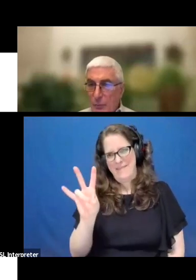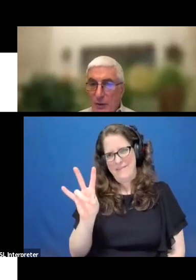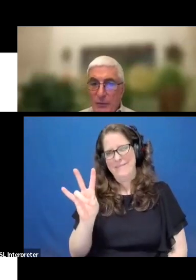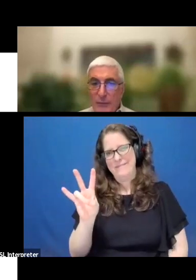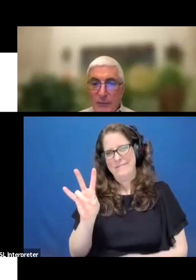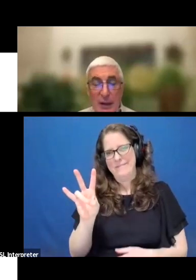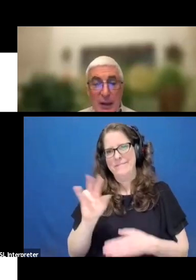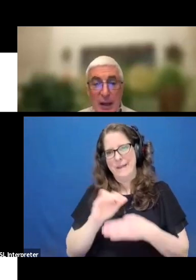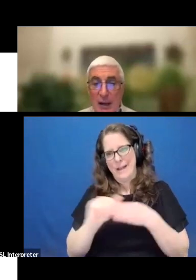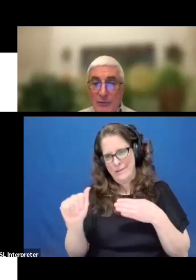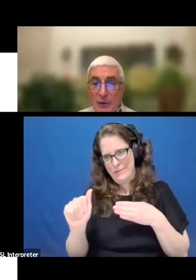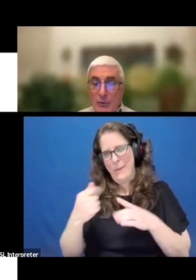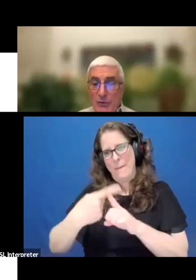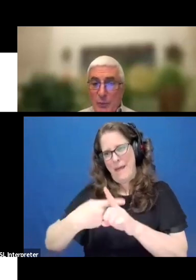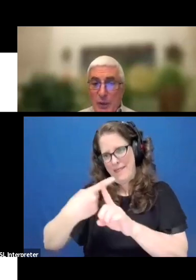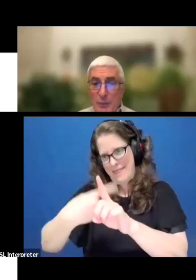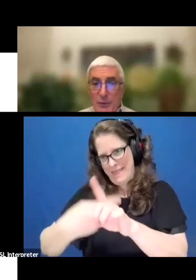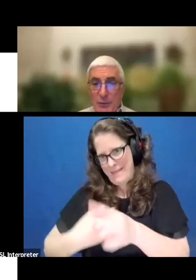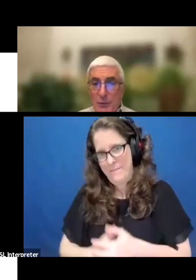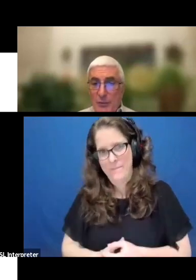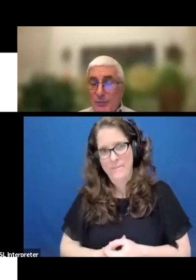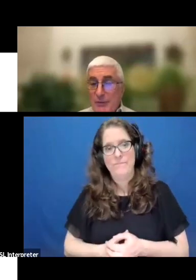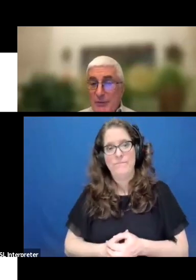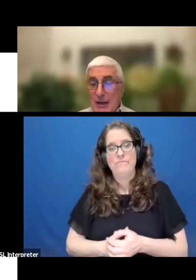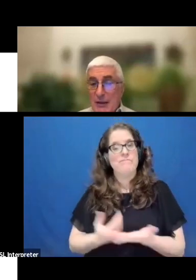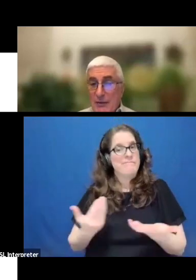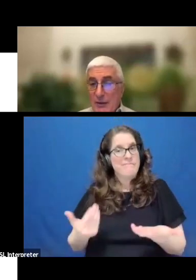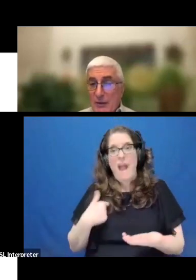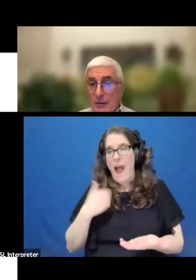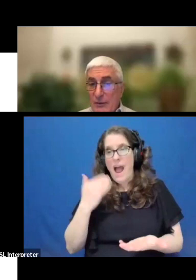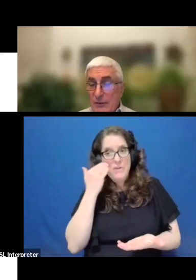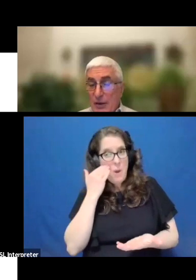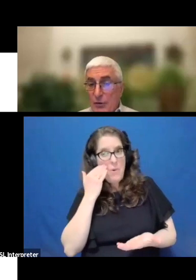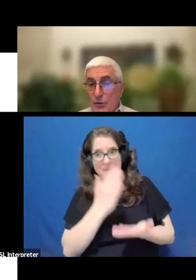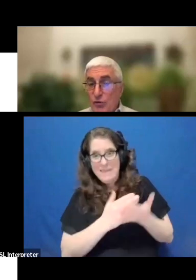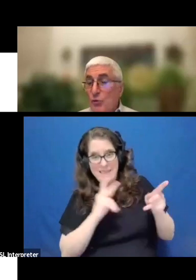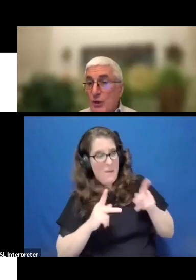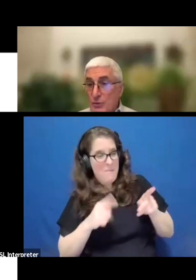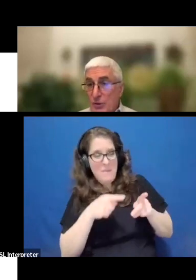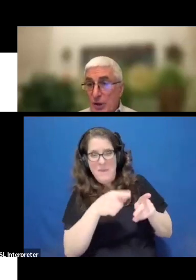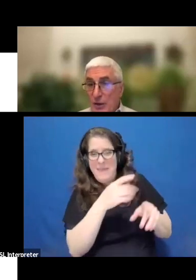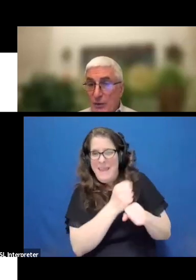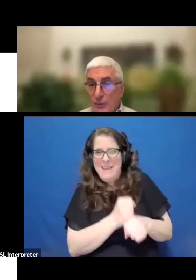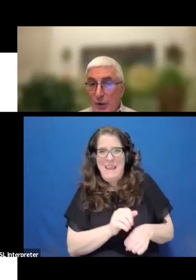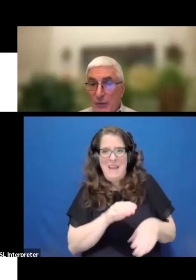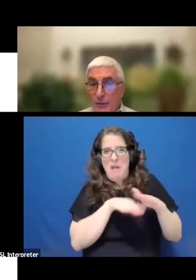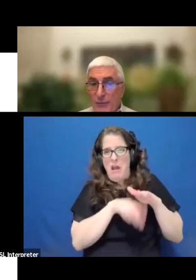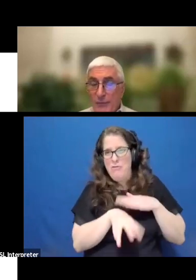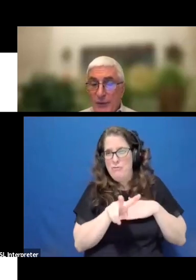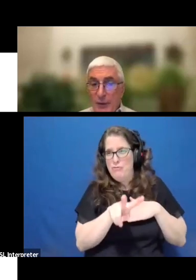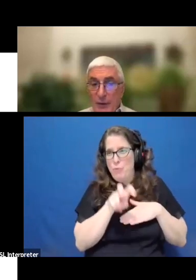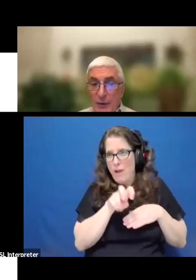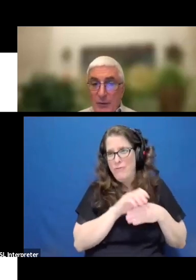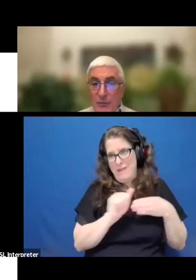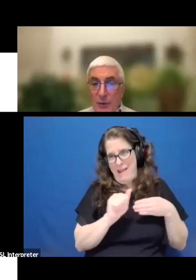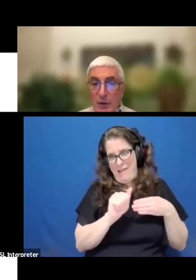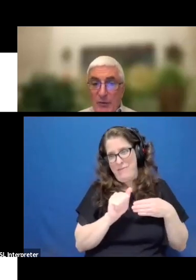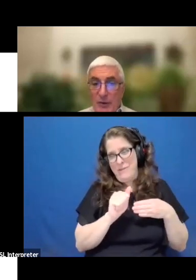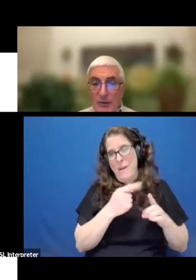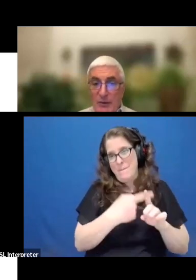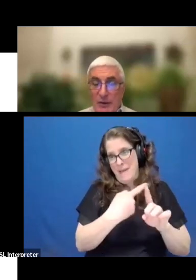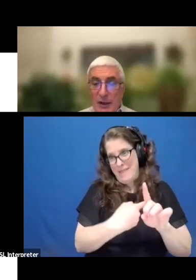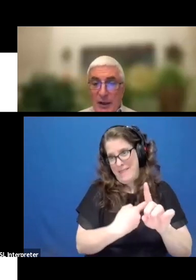$1,537 a month. And I've known some people who were getting as little as under $200 a month